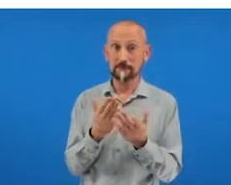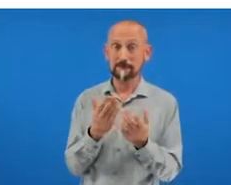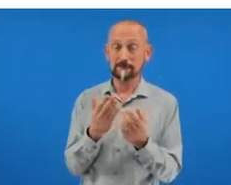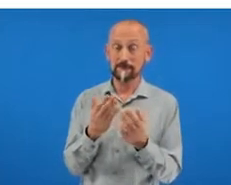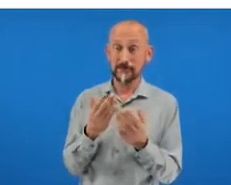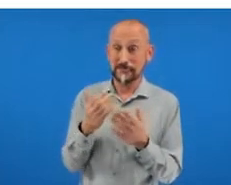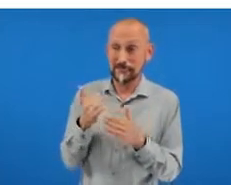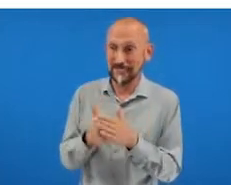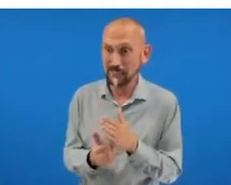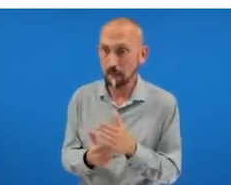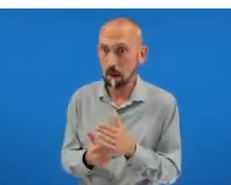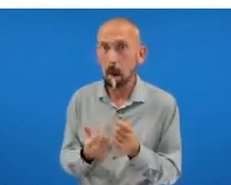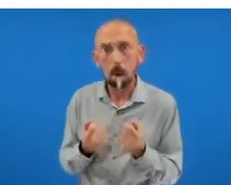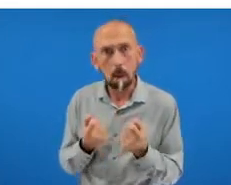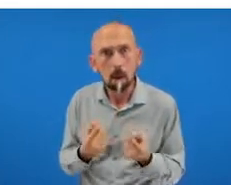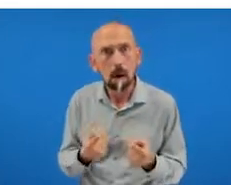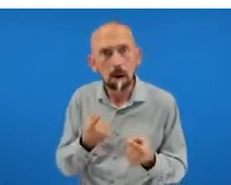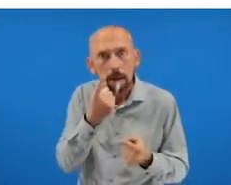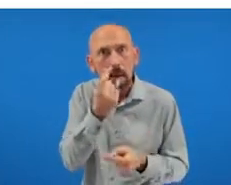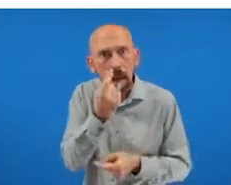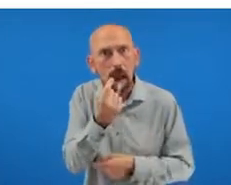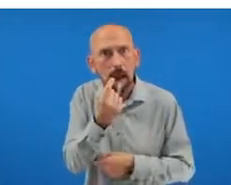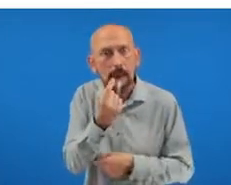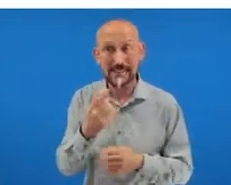you ever thought you could, and you won't